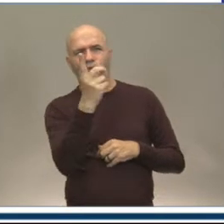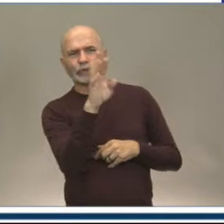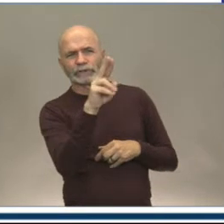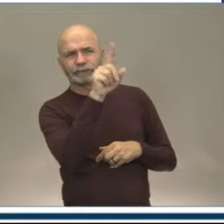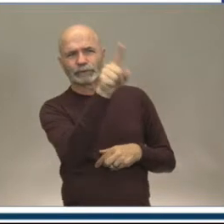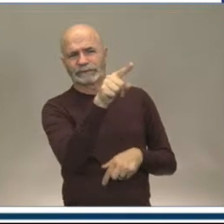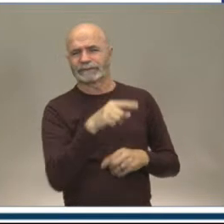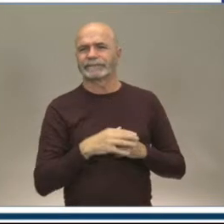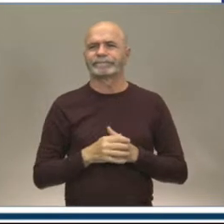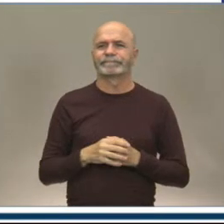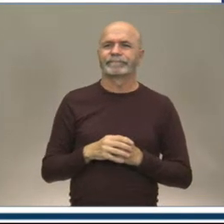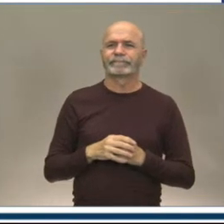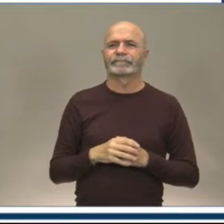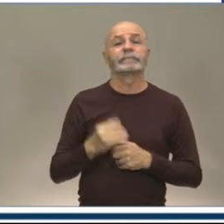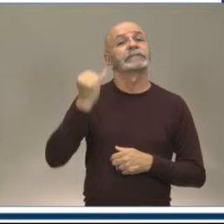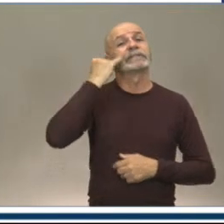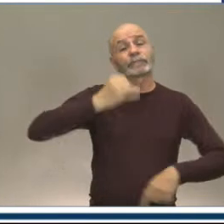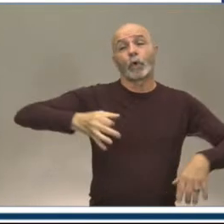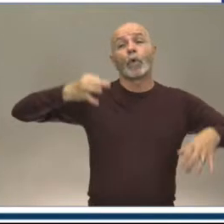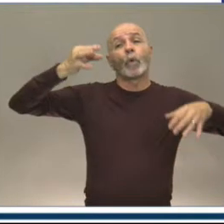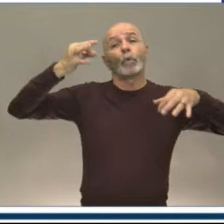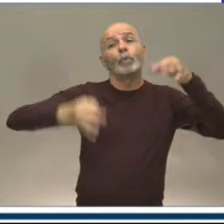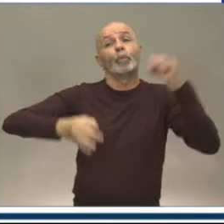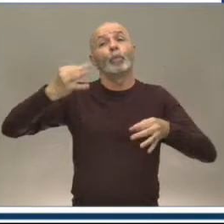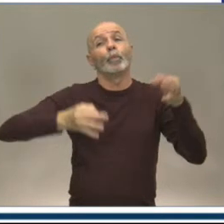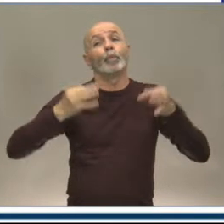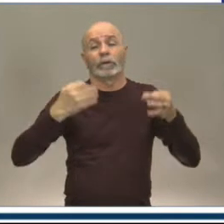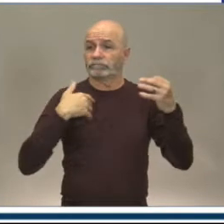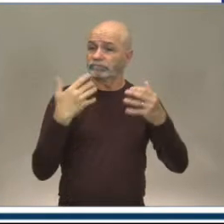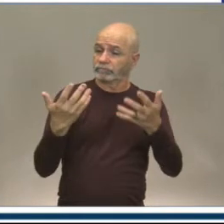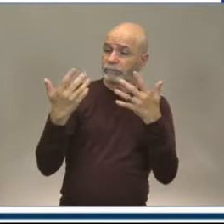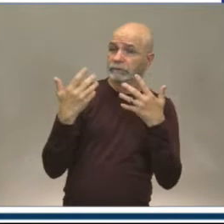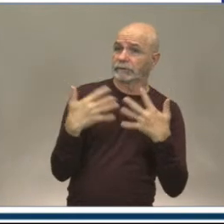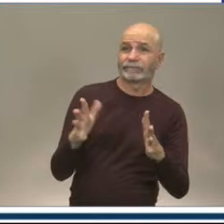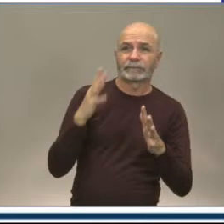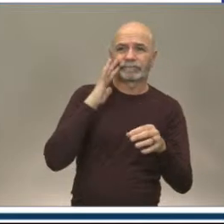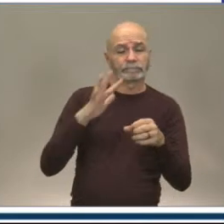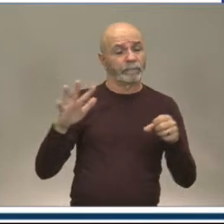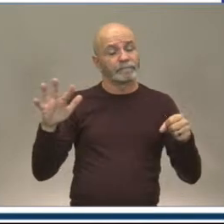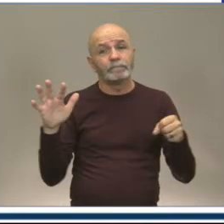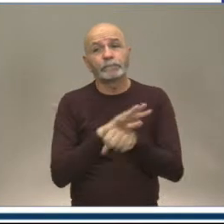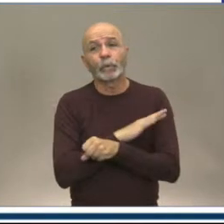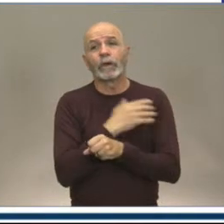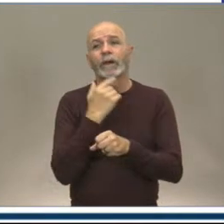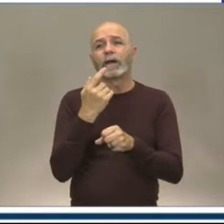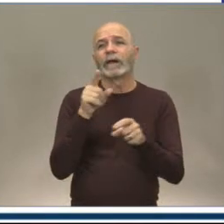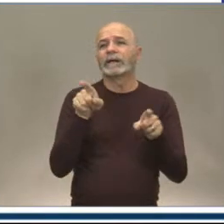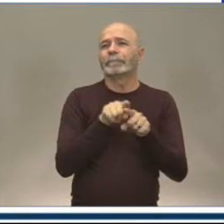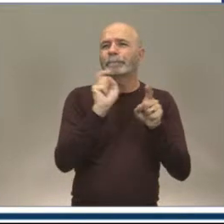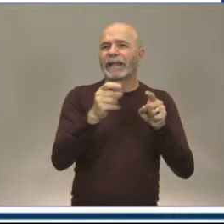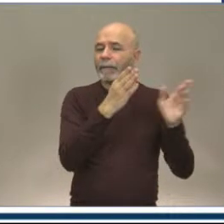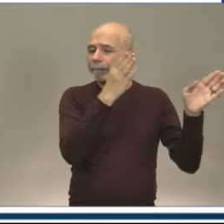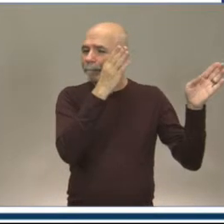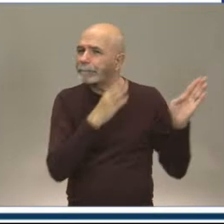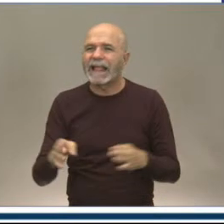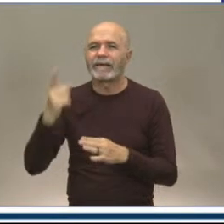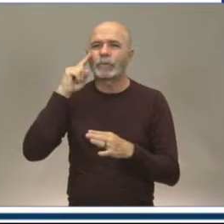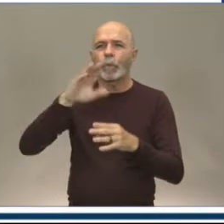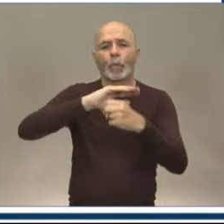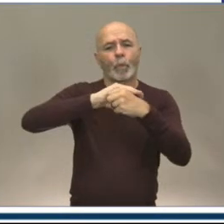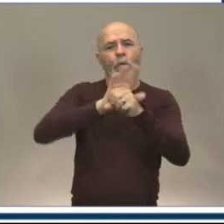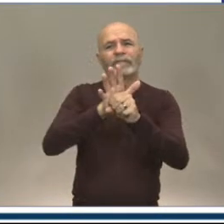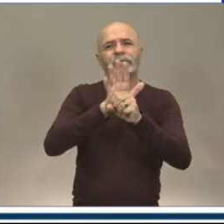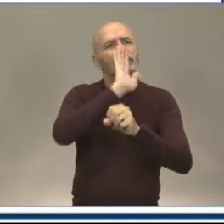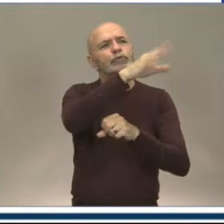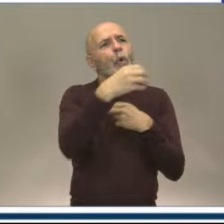the courts have submitted a COVID plan? Last year, employers had to submit COVID plans to your office. Do we have one for